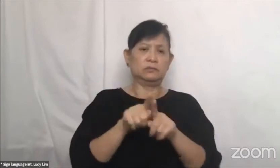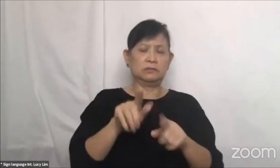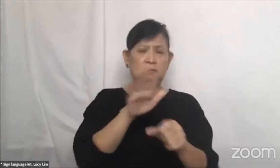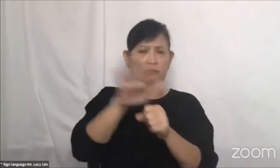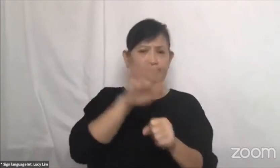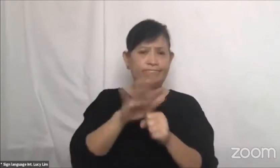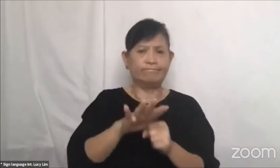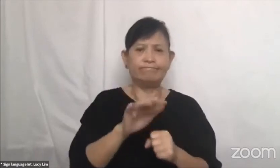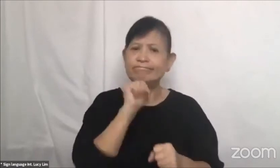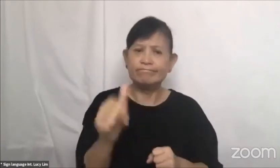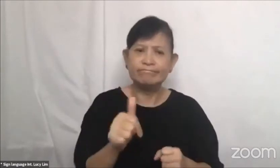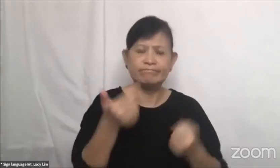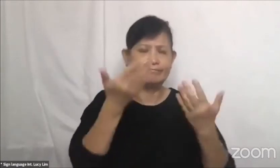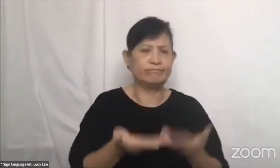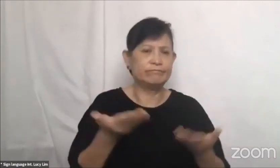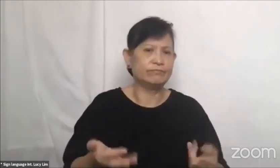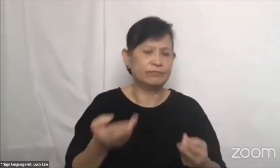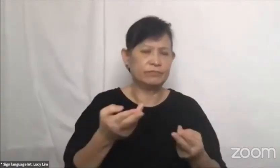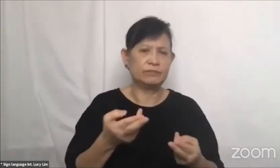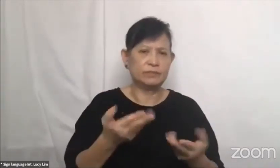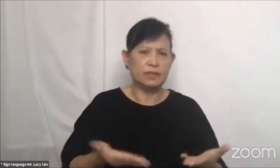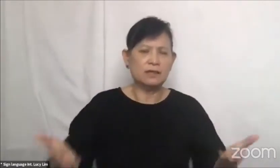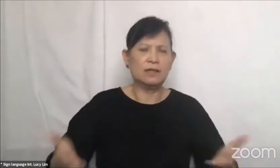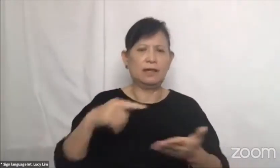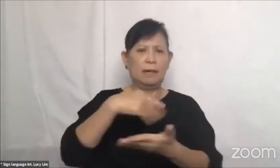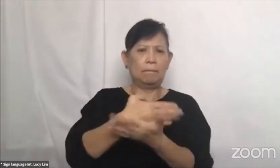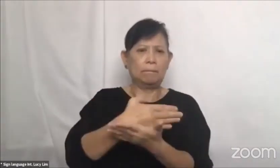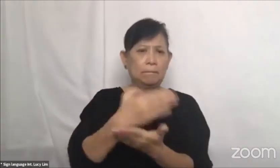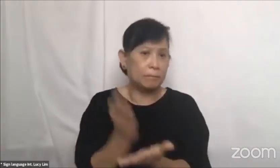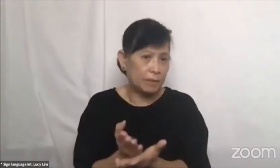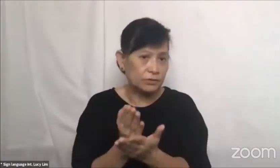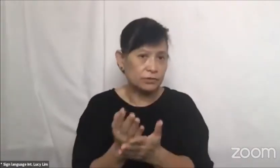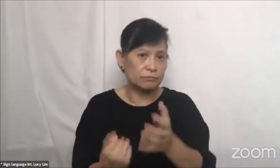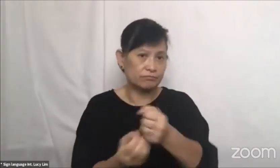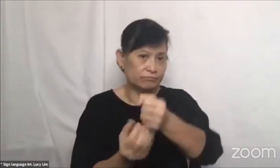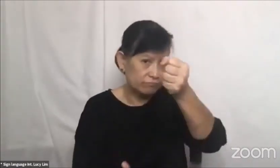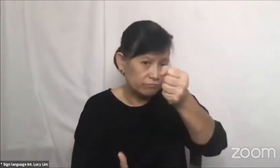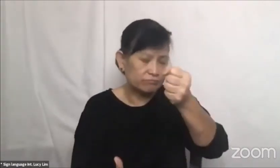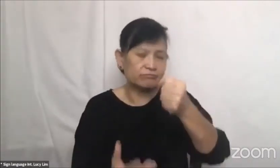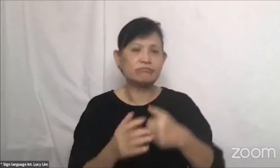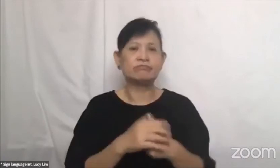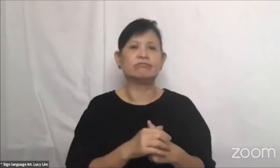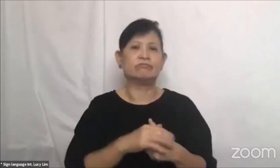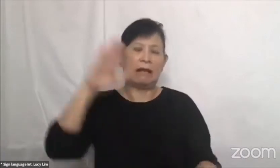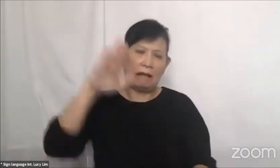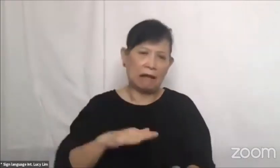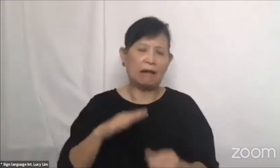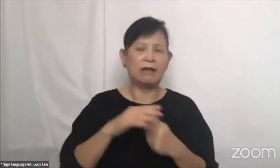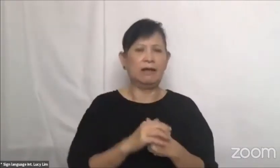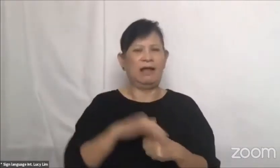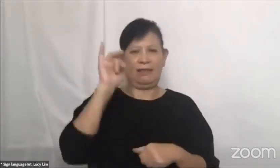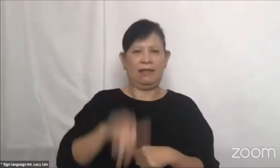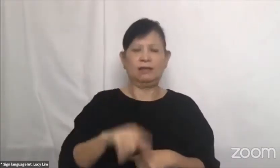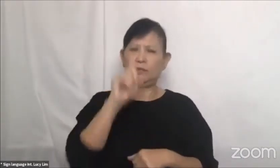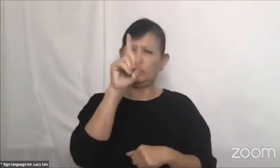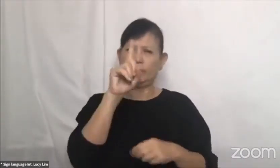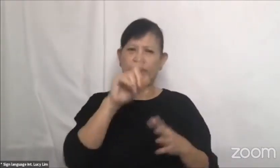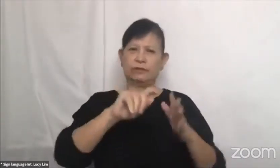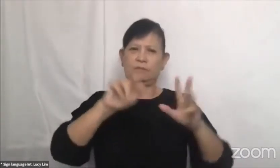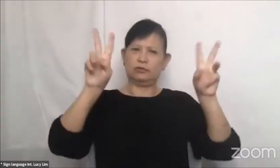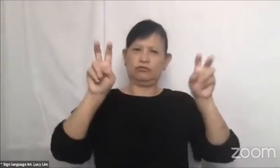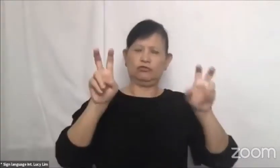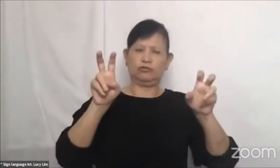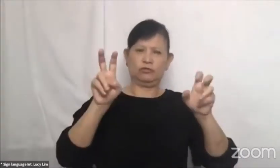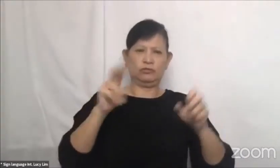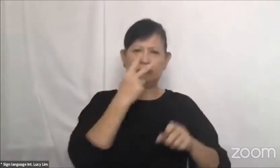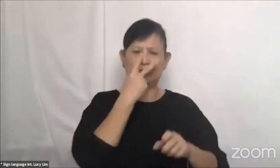the resourcing of those policy legislation in terms of budgetary provisions in the national budgets. I think that's one key issue, to see this